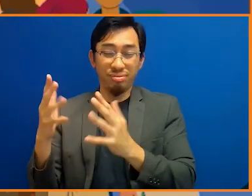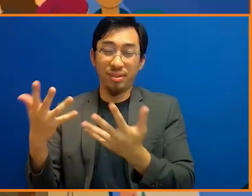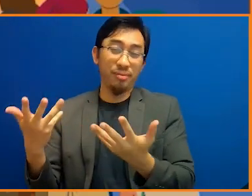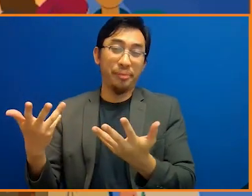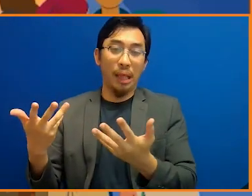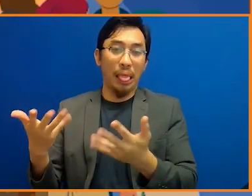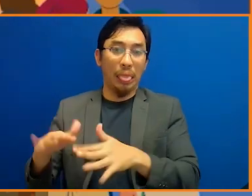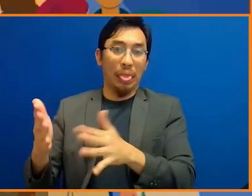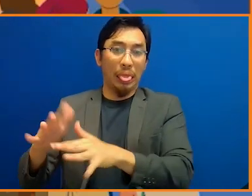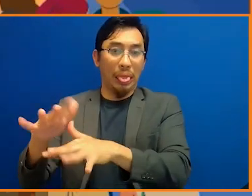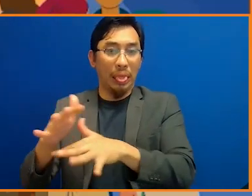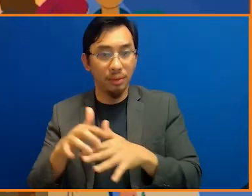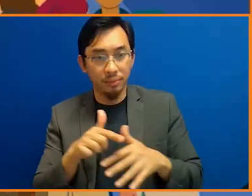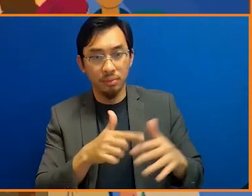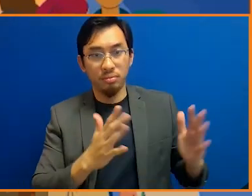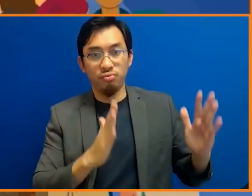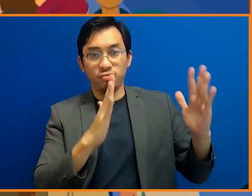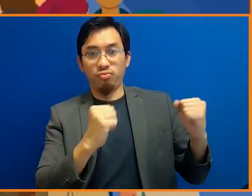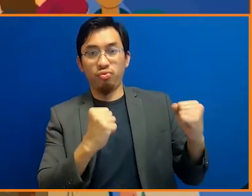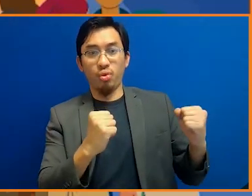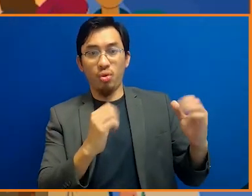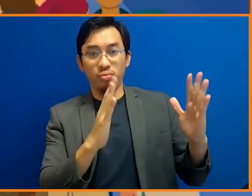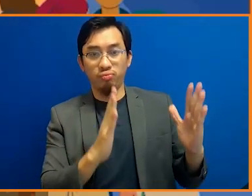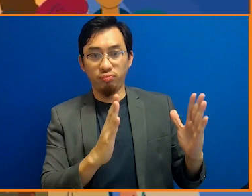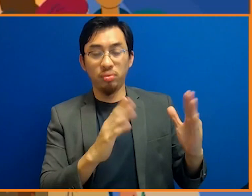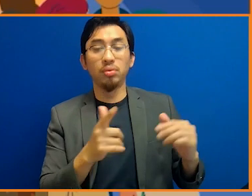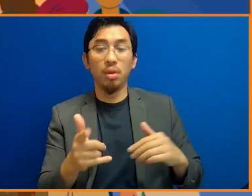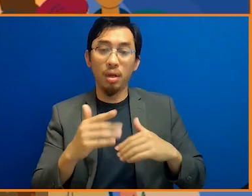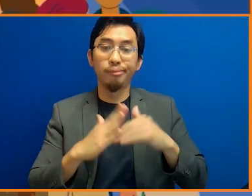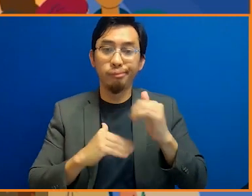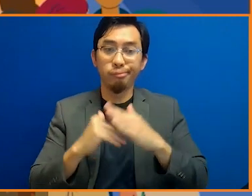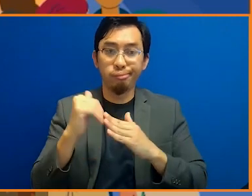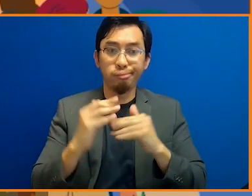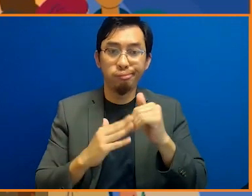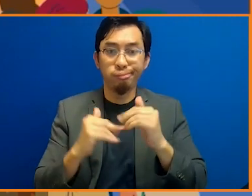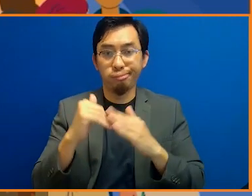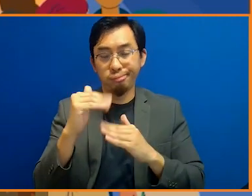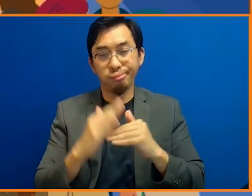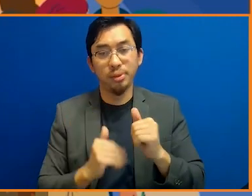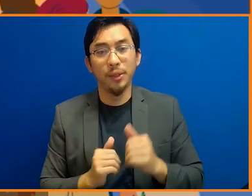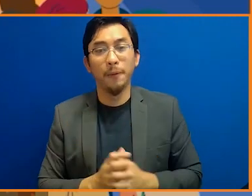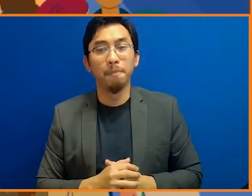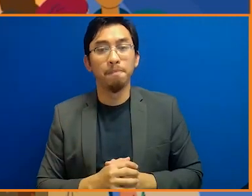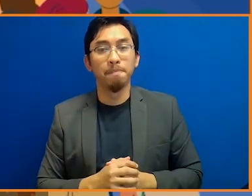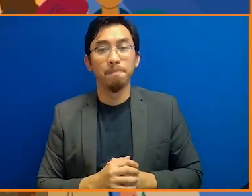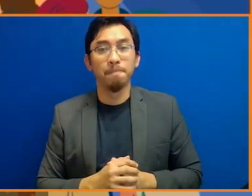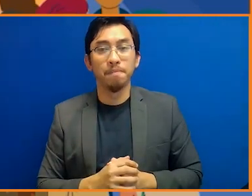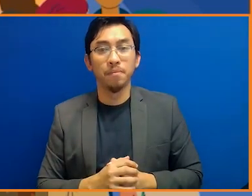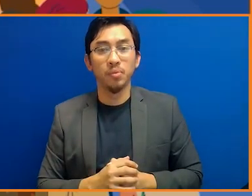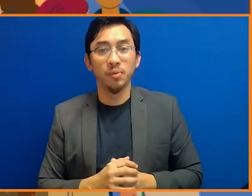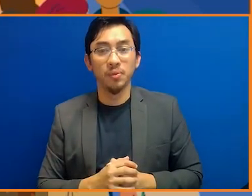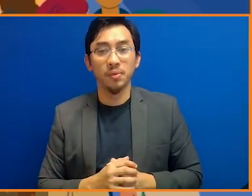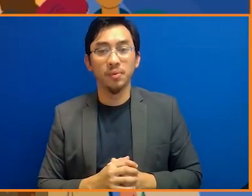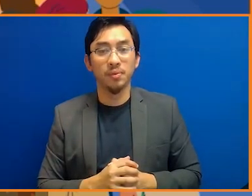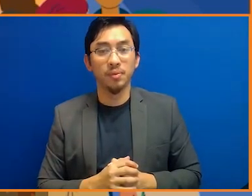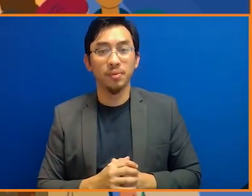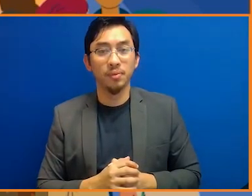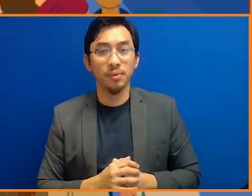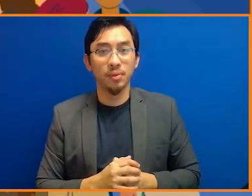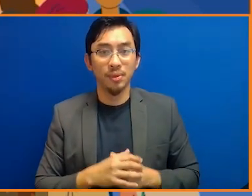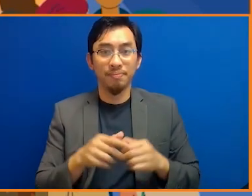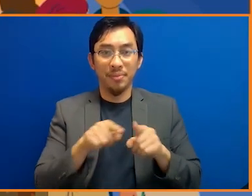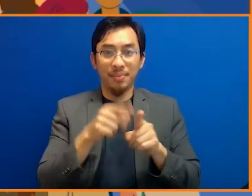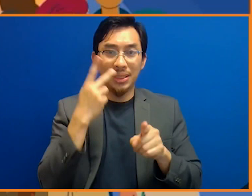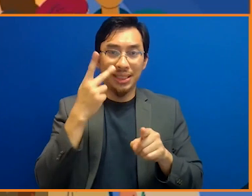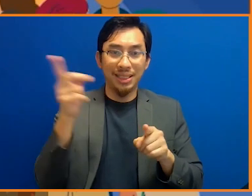how we can evaluate them in the quantitative way. We also have developed some functions